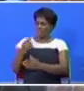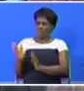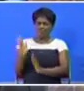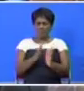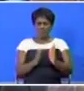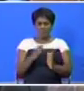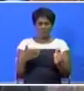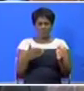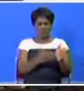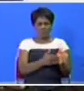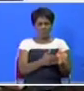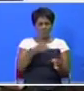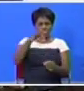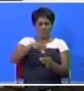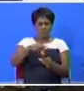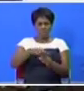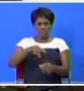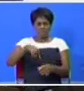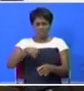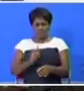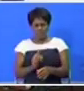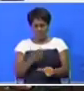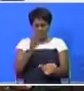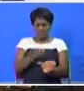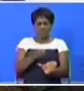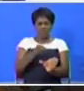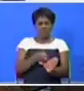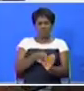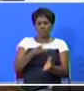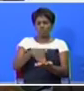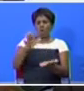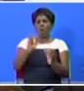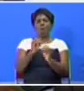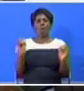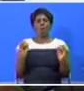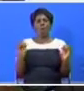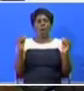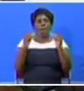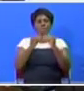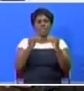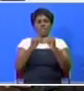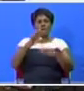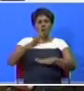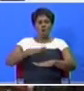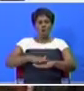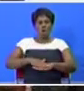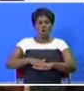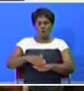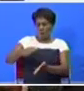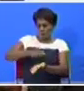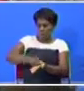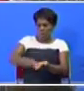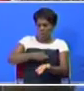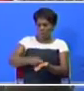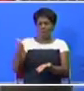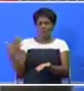to derail the elections. And we shall not be participating any further in any meeting regarding the printing of those ballot